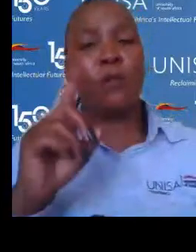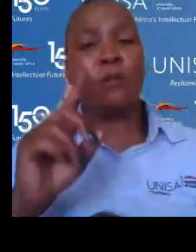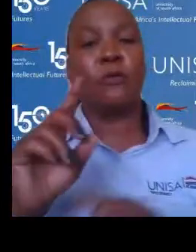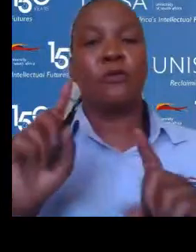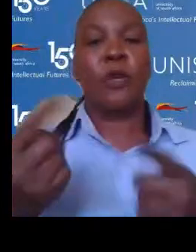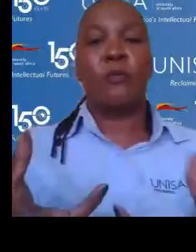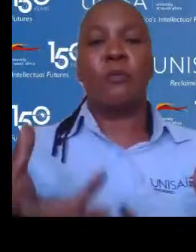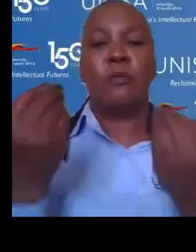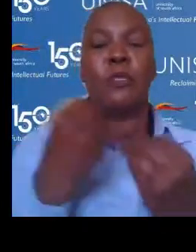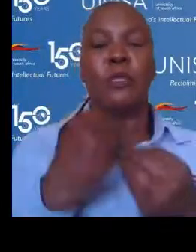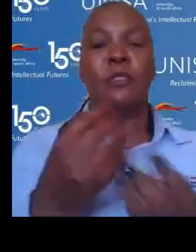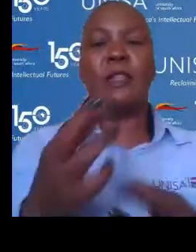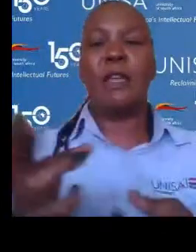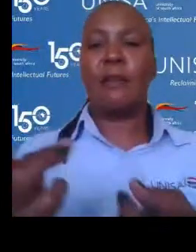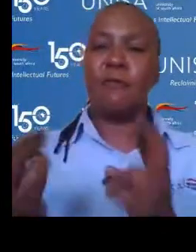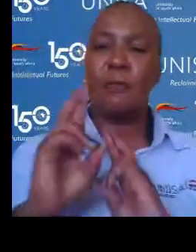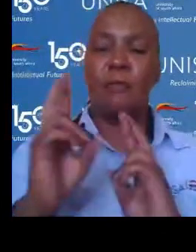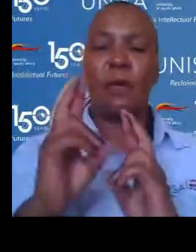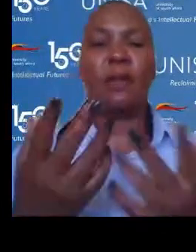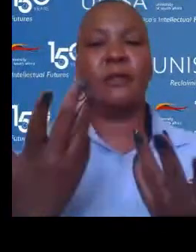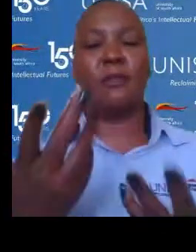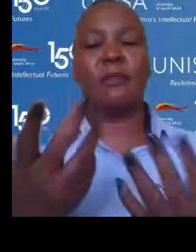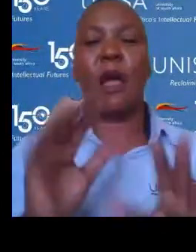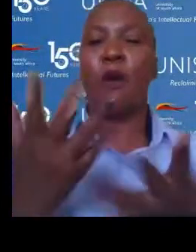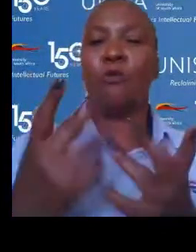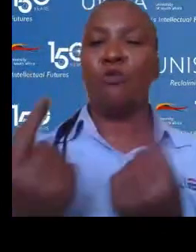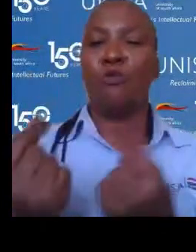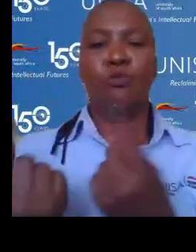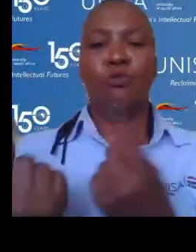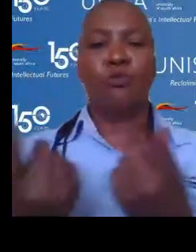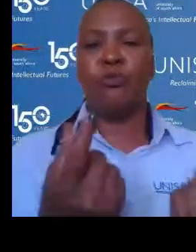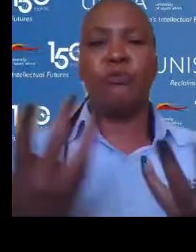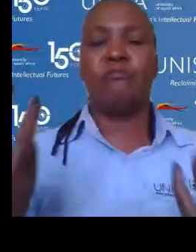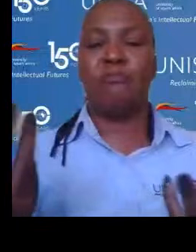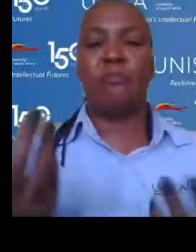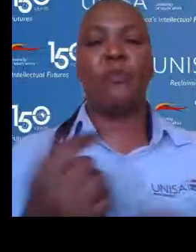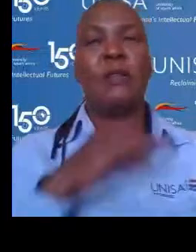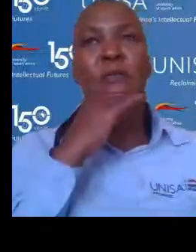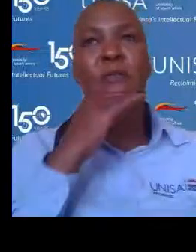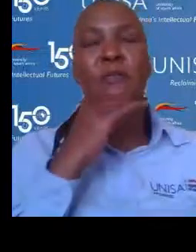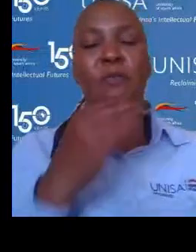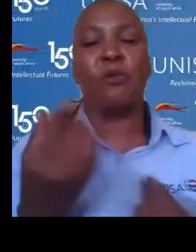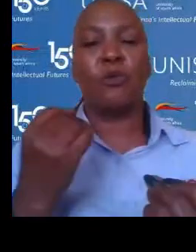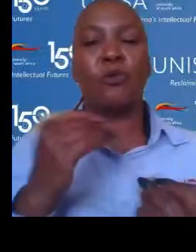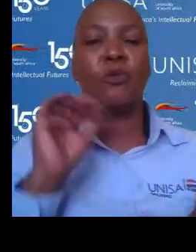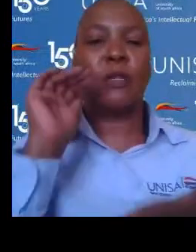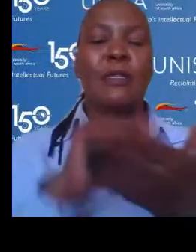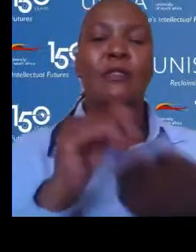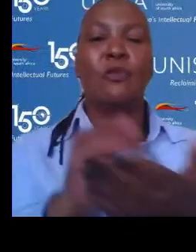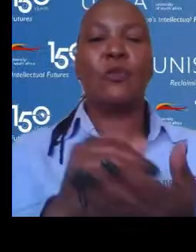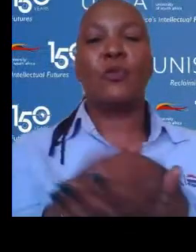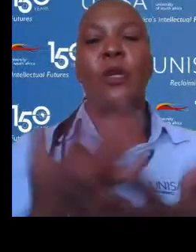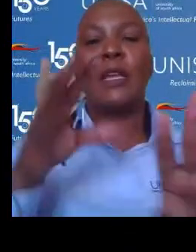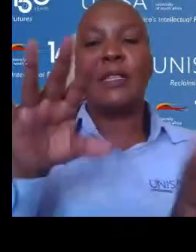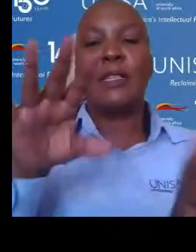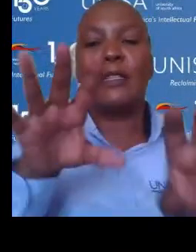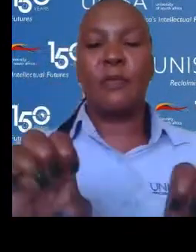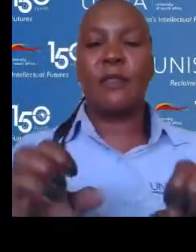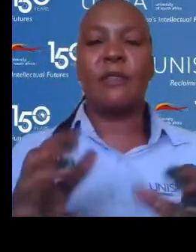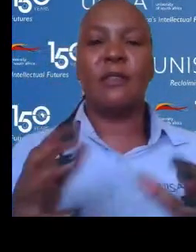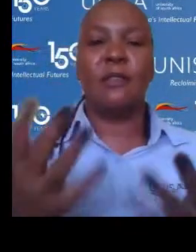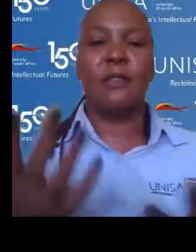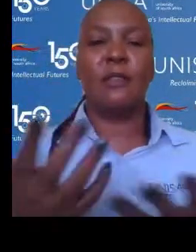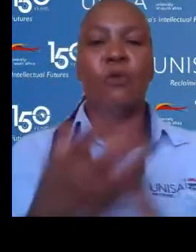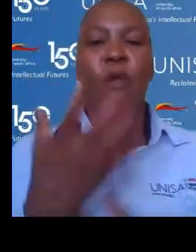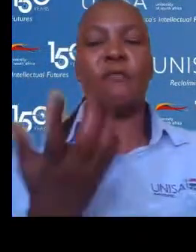feedback in terms of how you are doing. It means when you get to the examination, you'll have a lot more